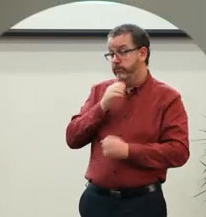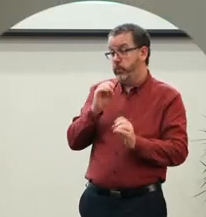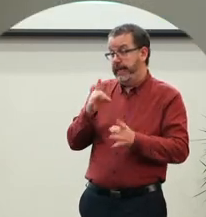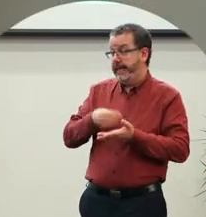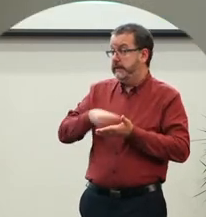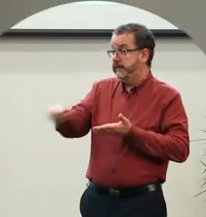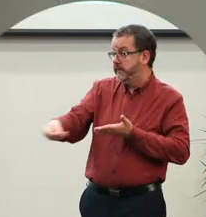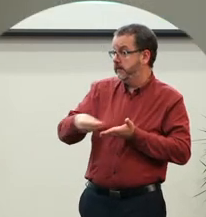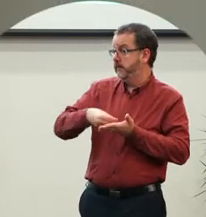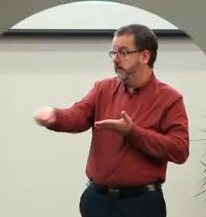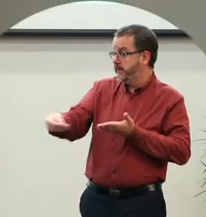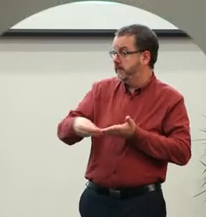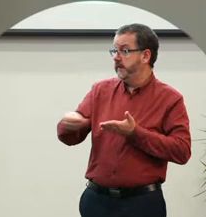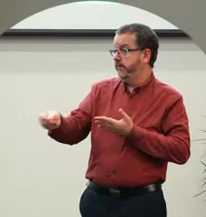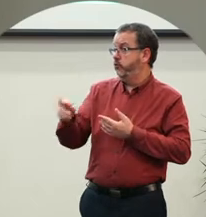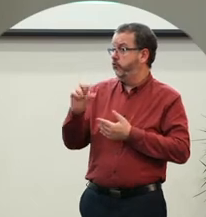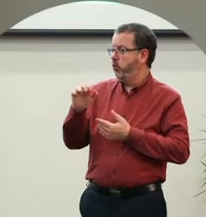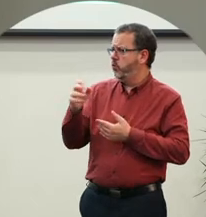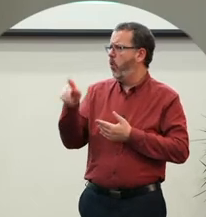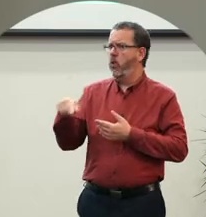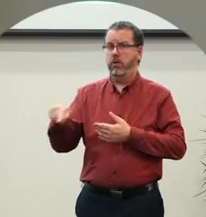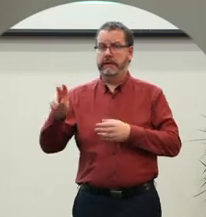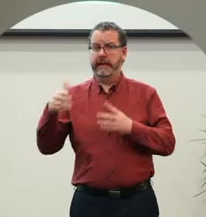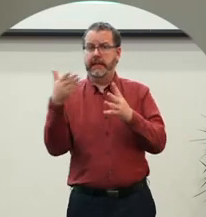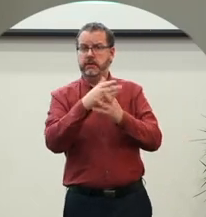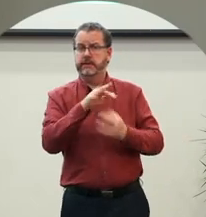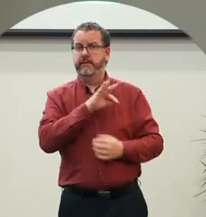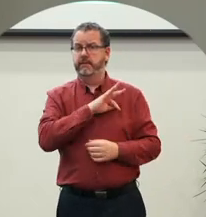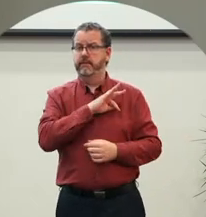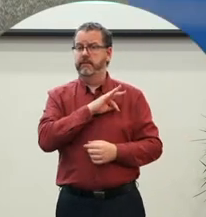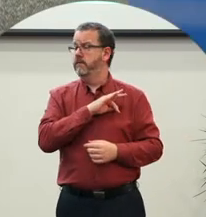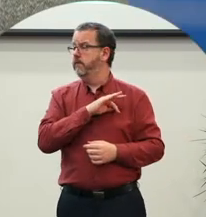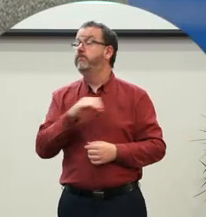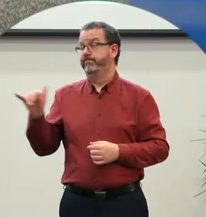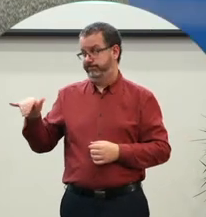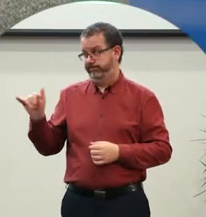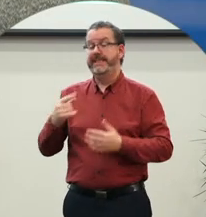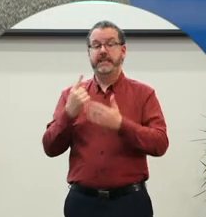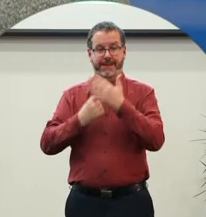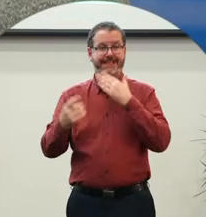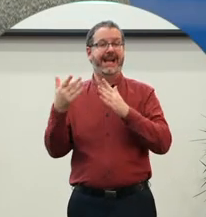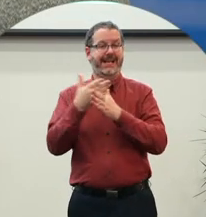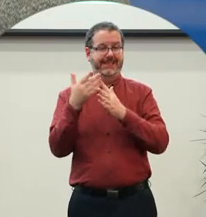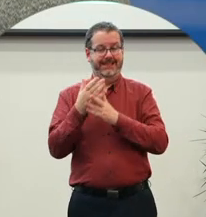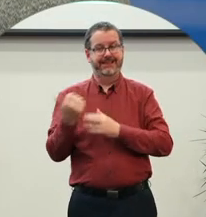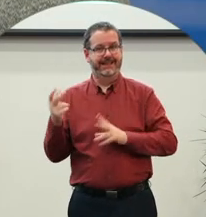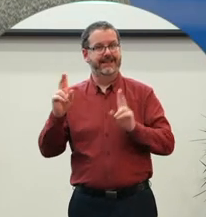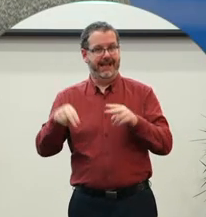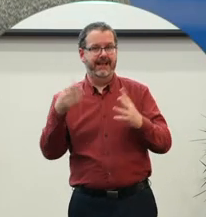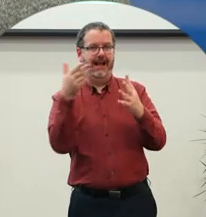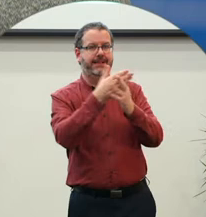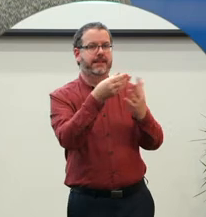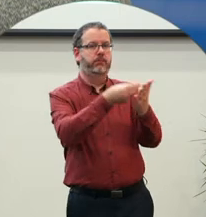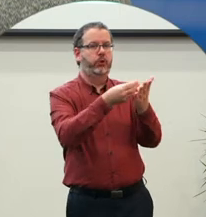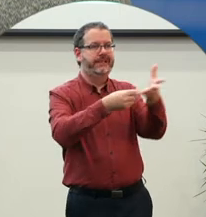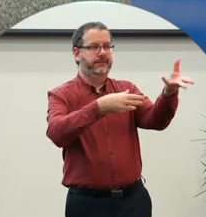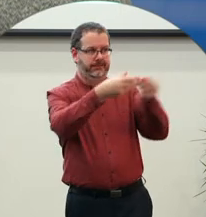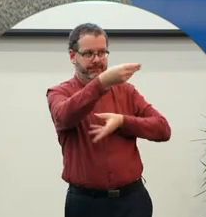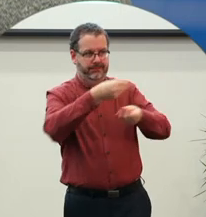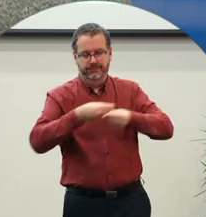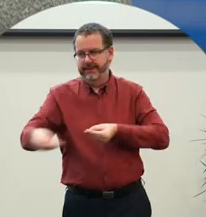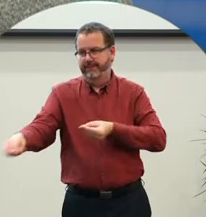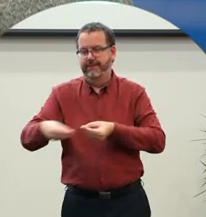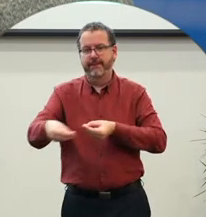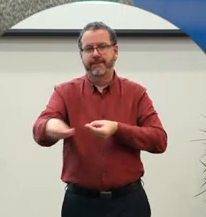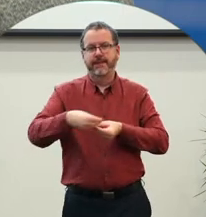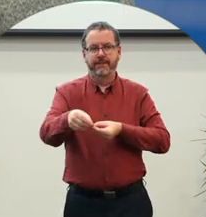the they weren't. She had access to it separately, did she? She had access to it, and there was essentially nothing they could do by